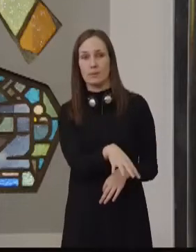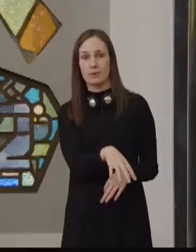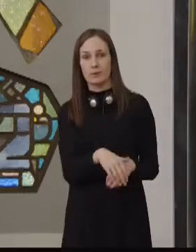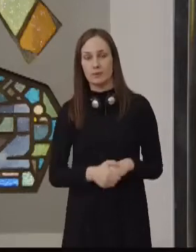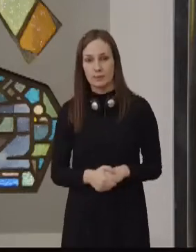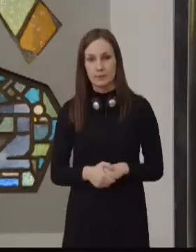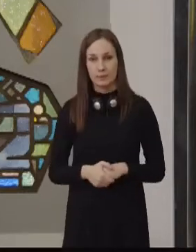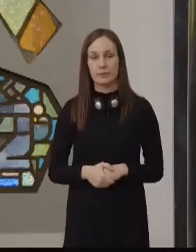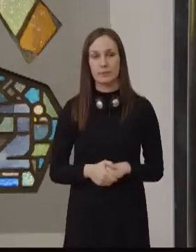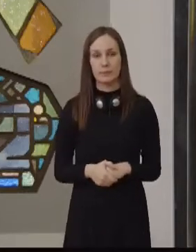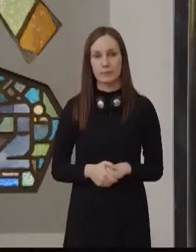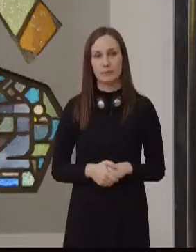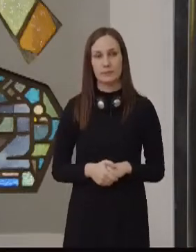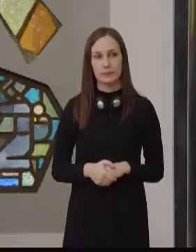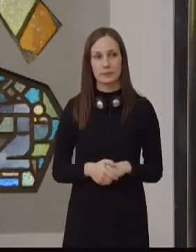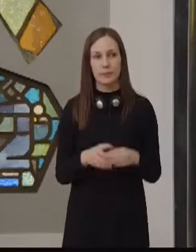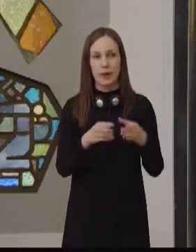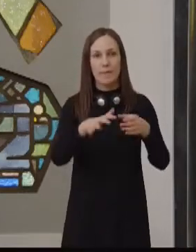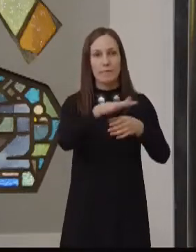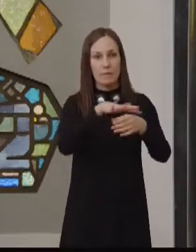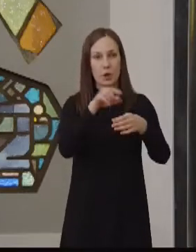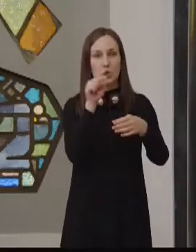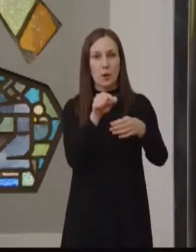becomes a family.